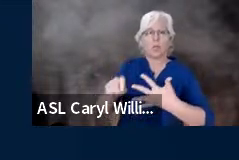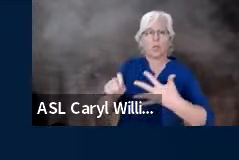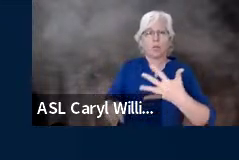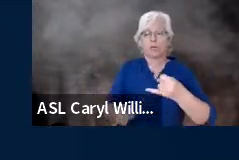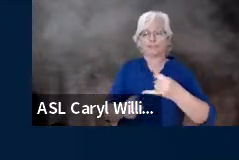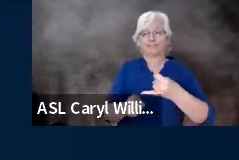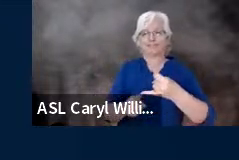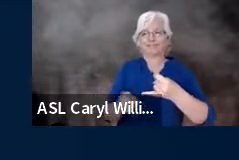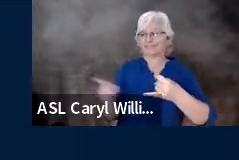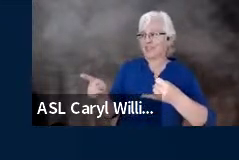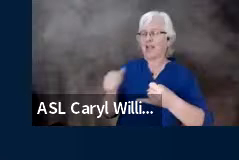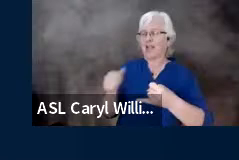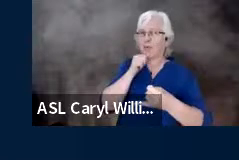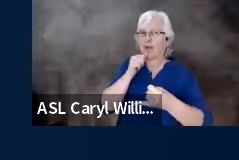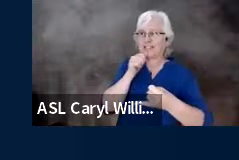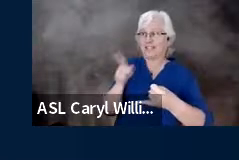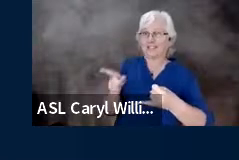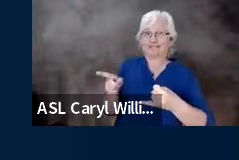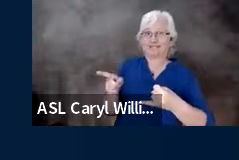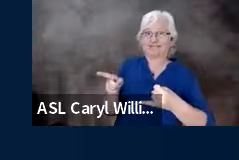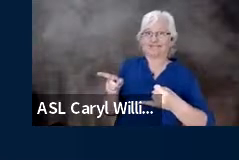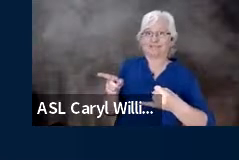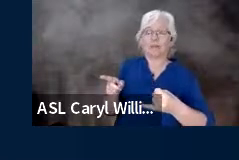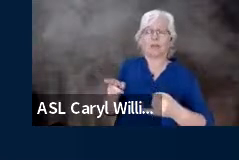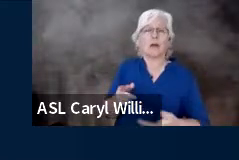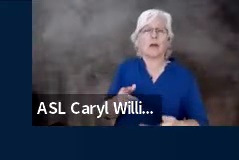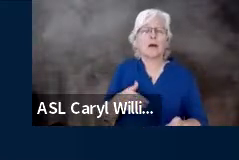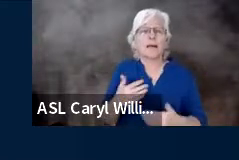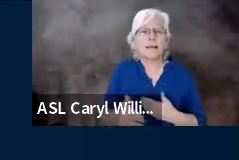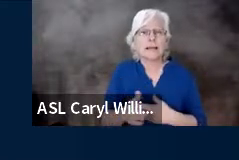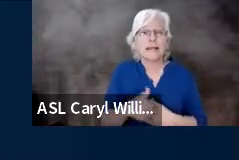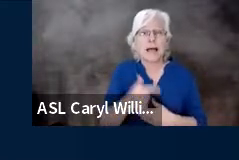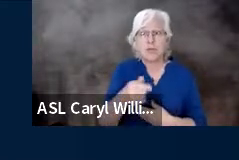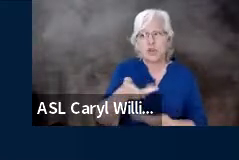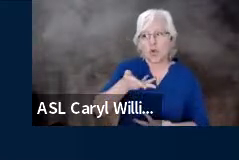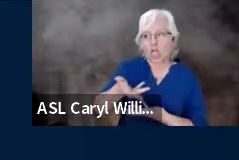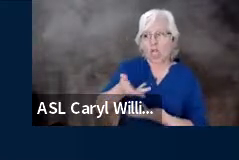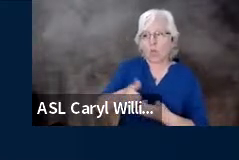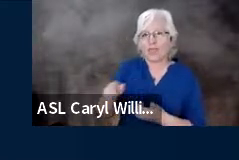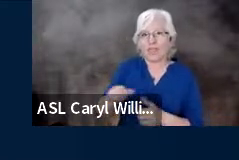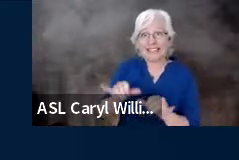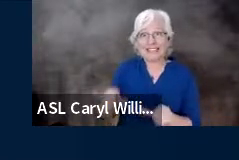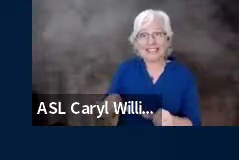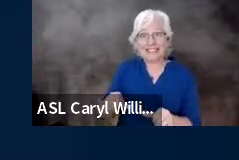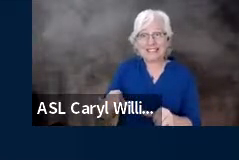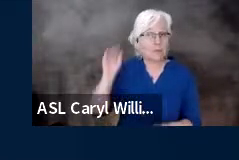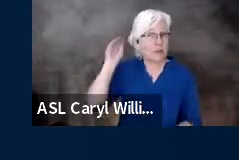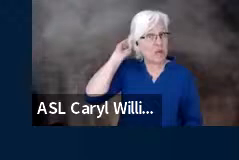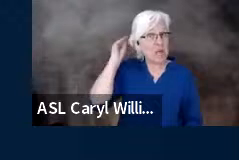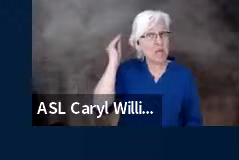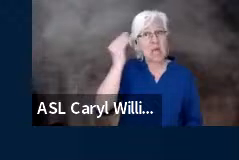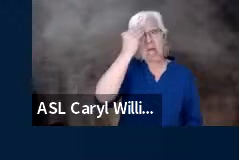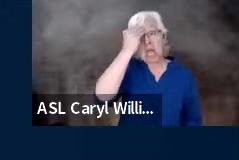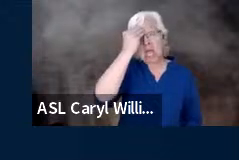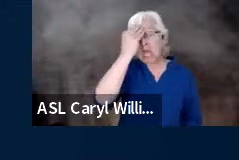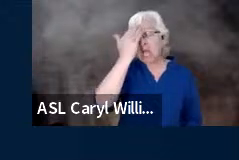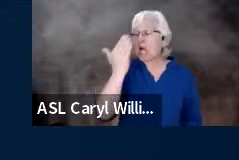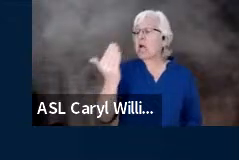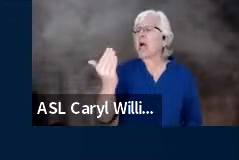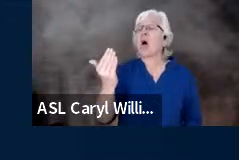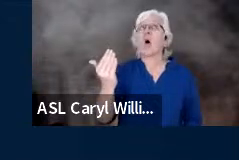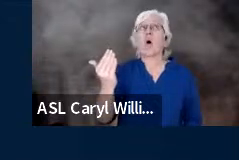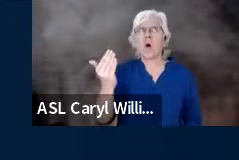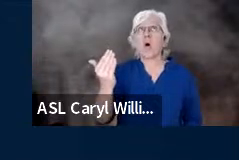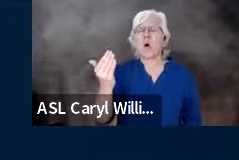And the next time you interact with these systems, you can be thinking about how